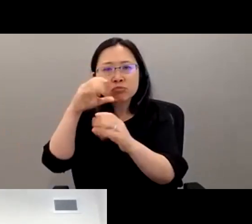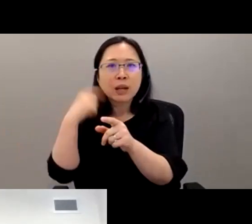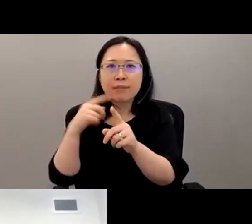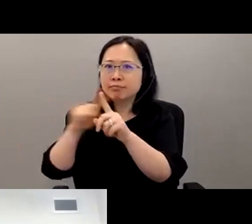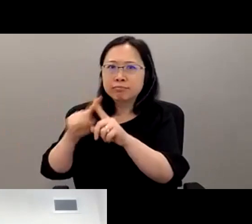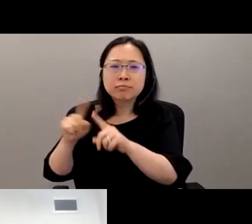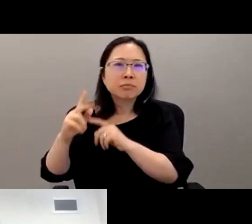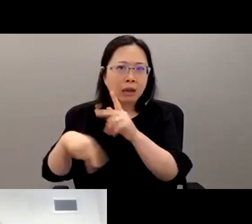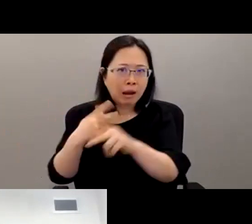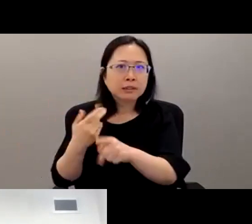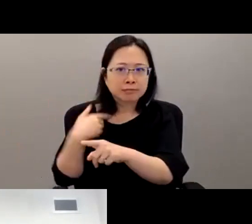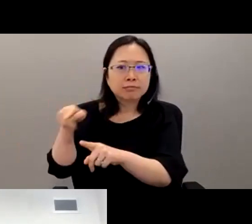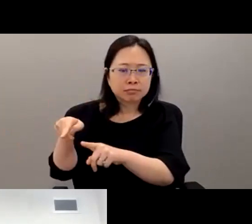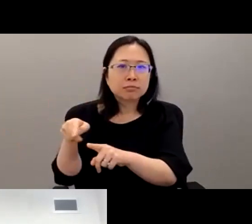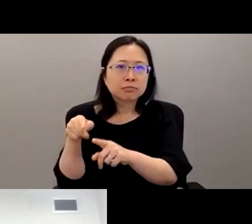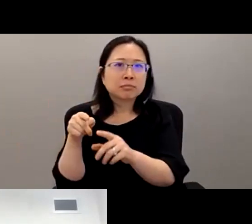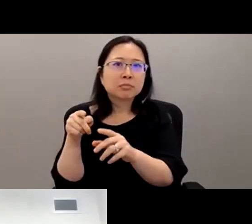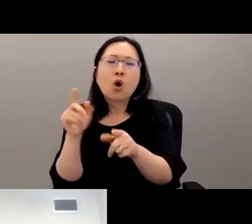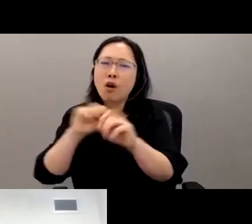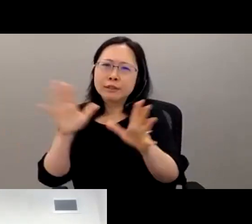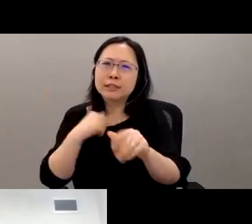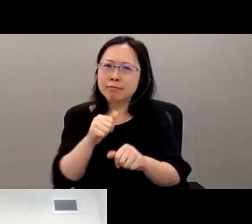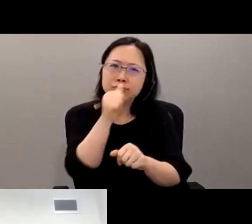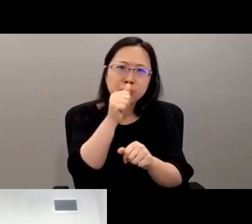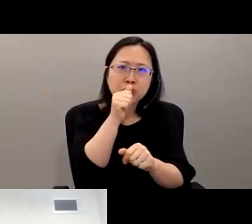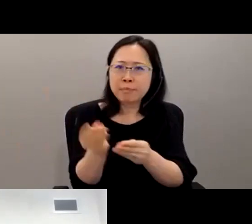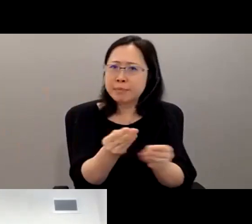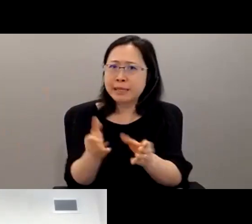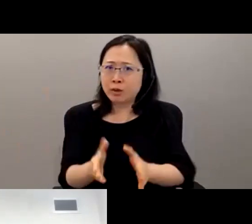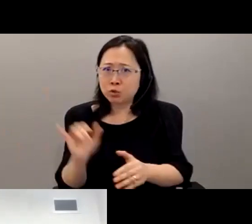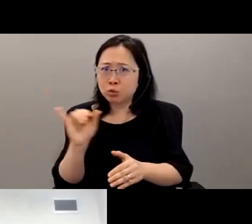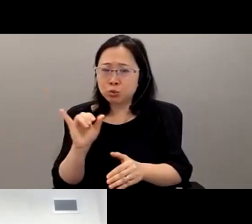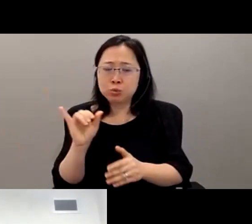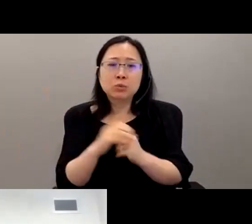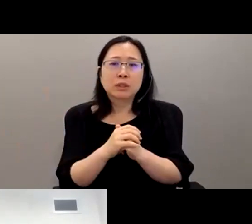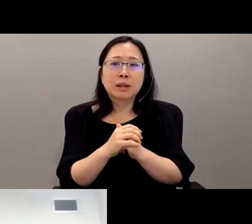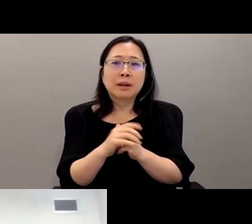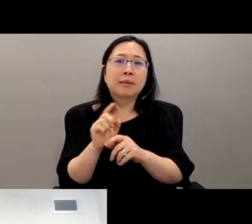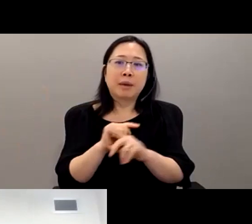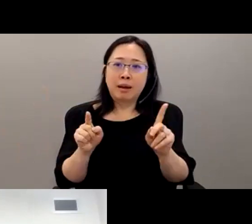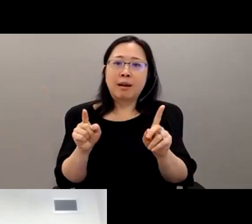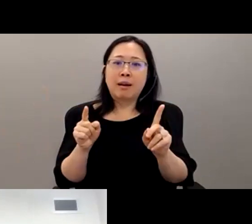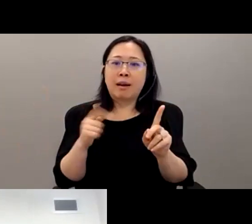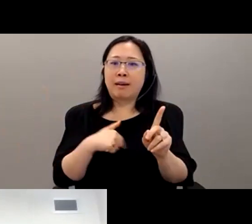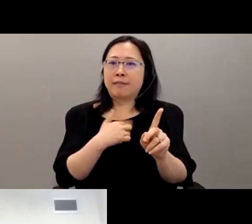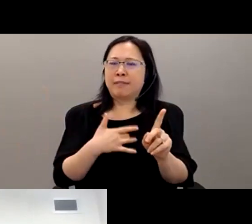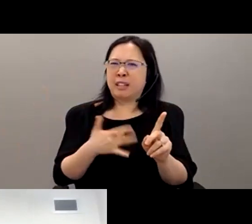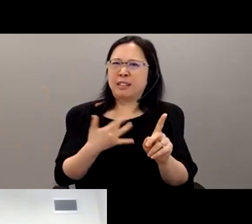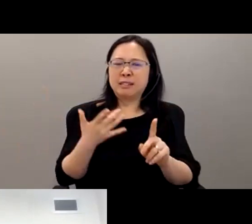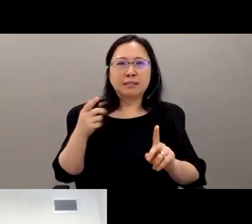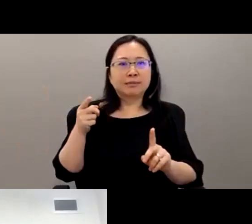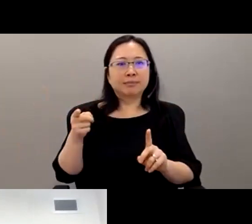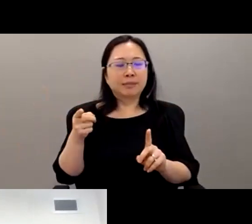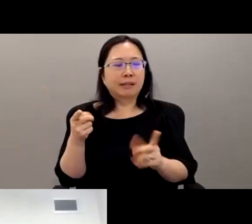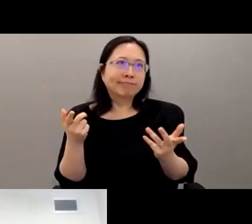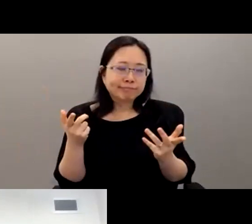mediation centers. Obviously, there's private mediators as well. I mean, we really look for this idea that we would hope at